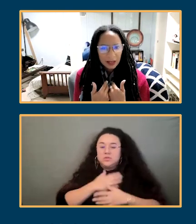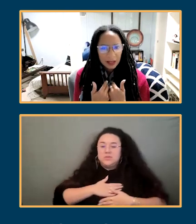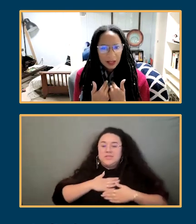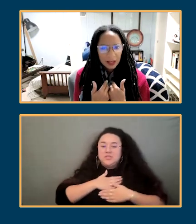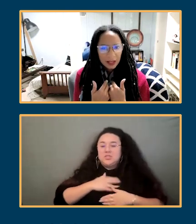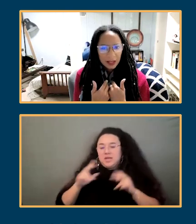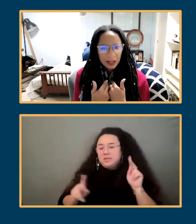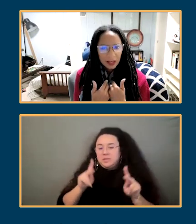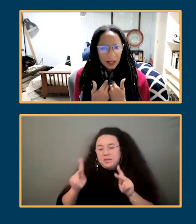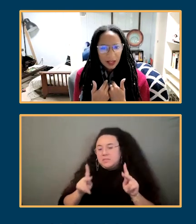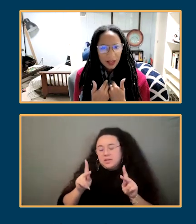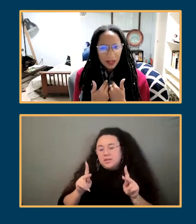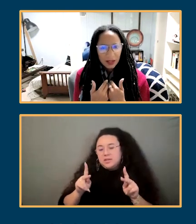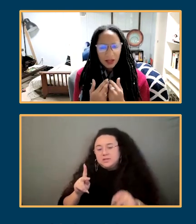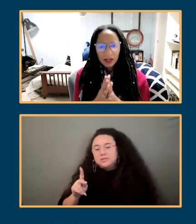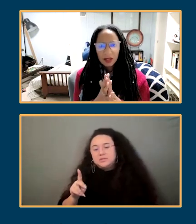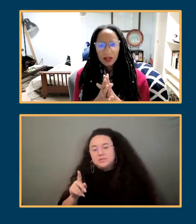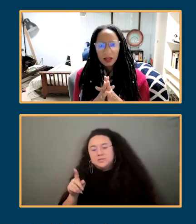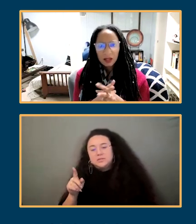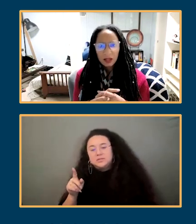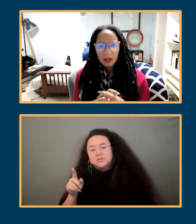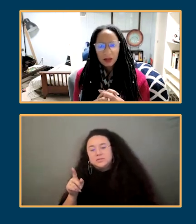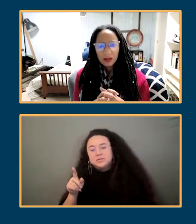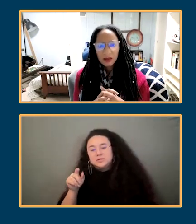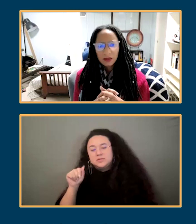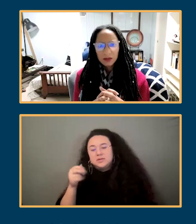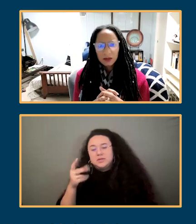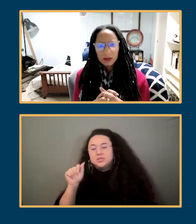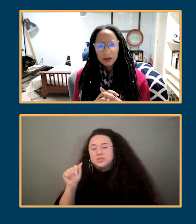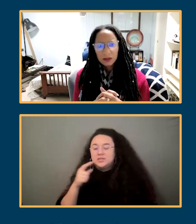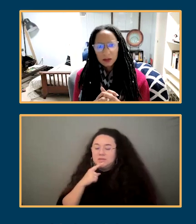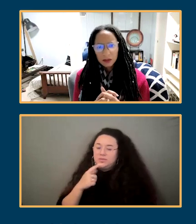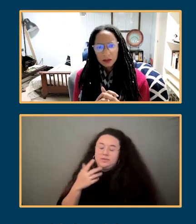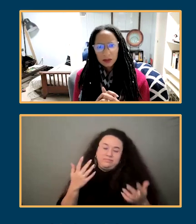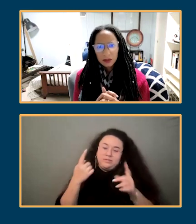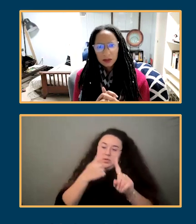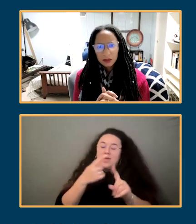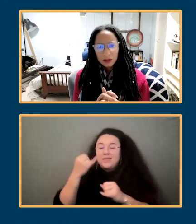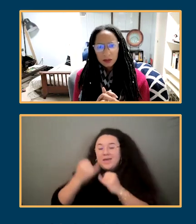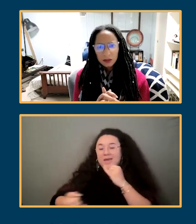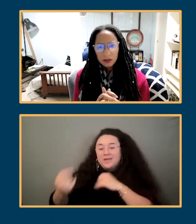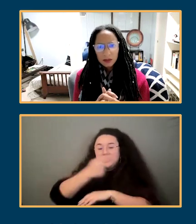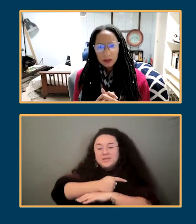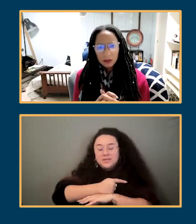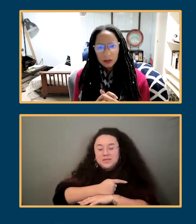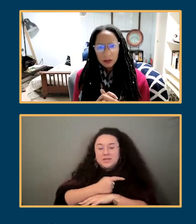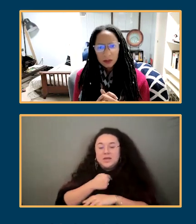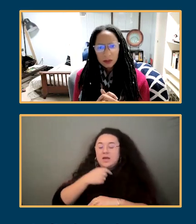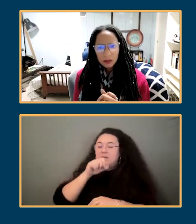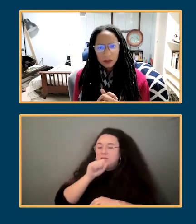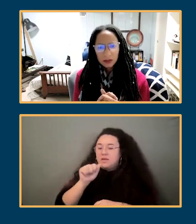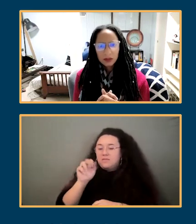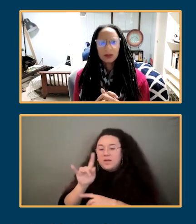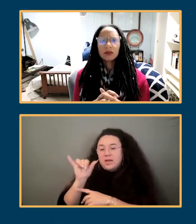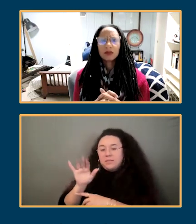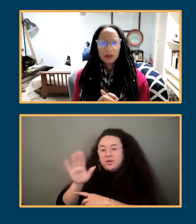entertain. Hmm. The goal is to, at the end of the day, when I loved Amity's